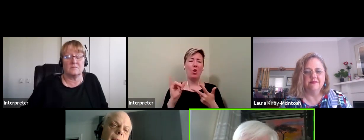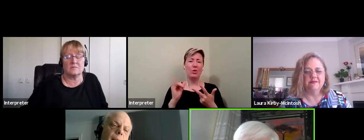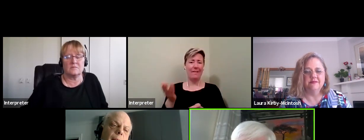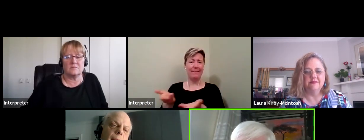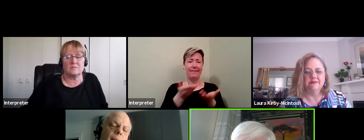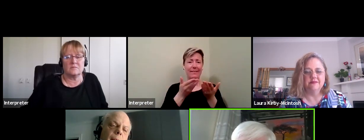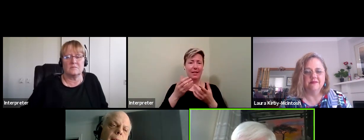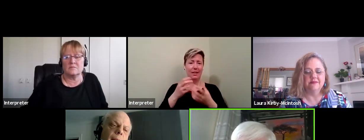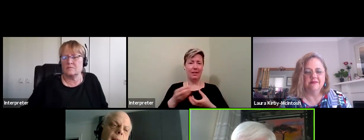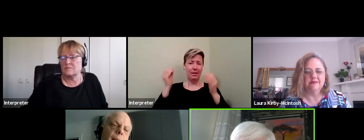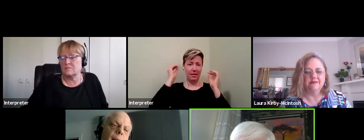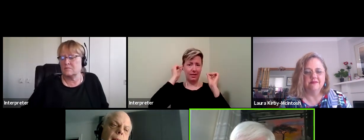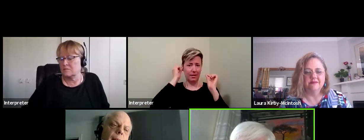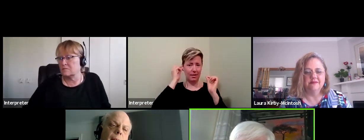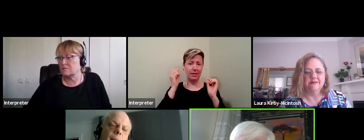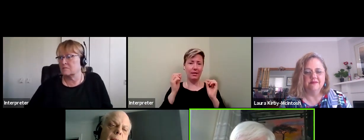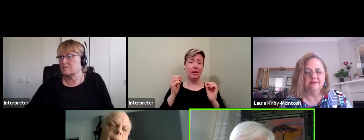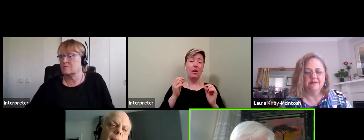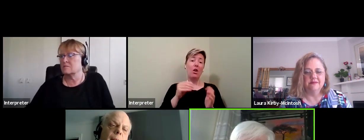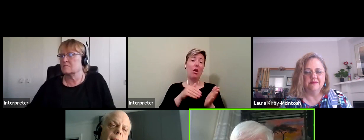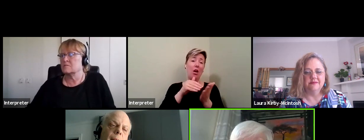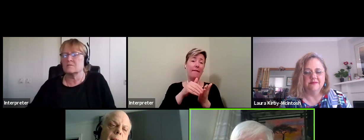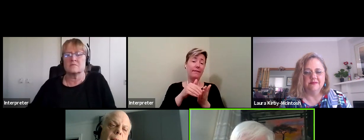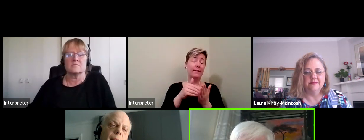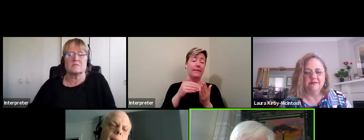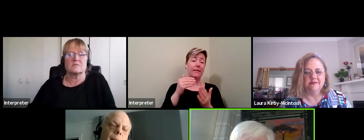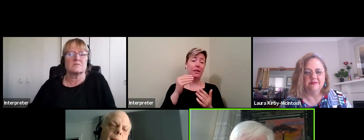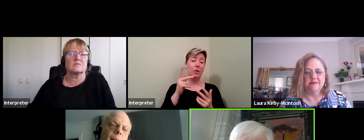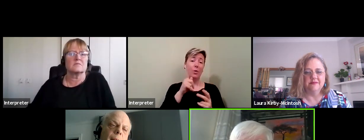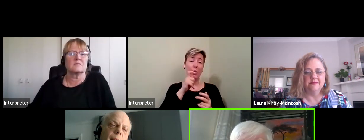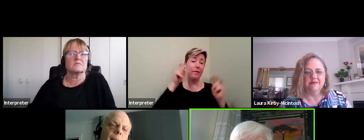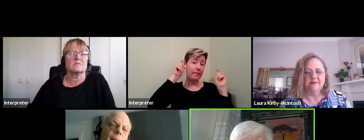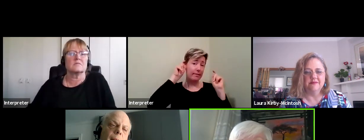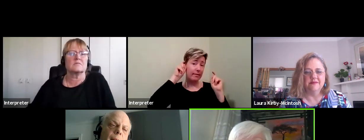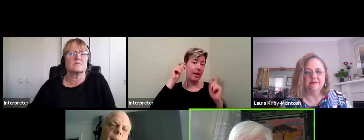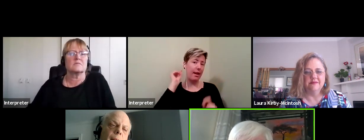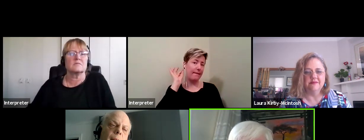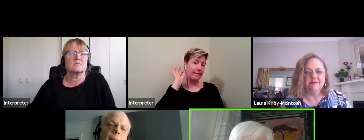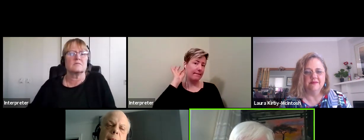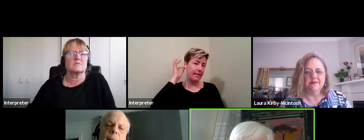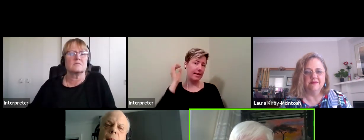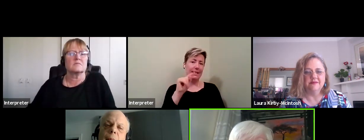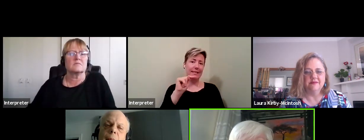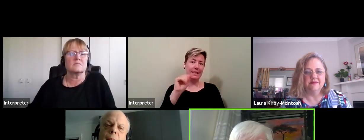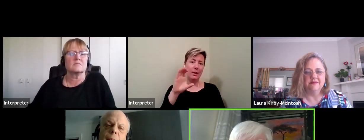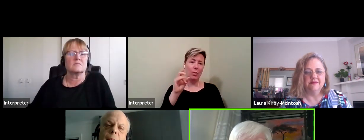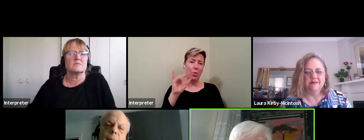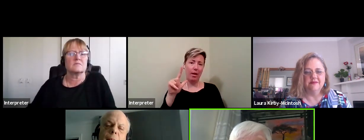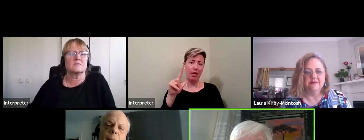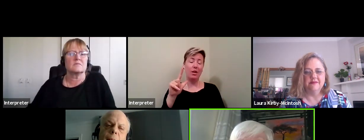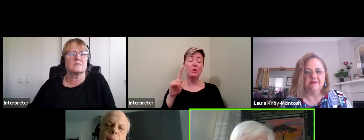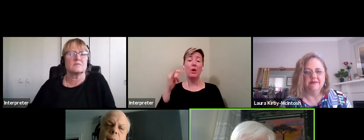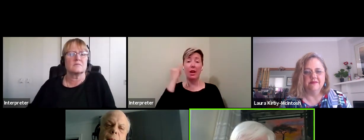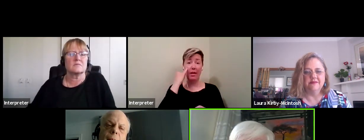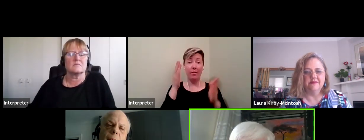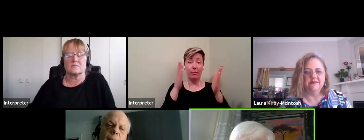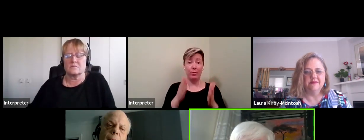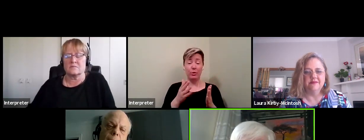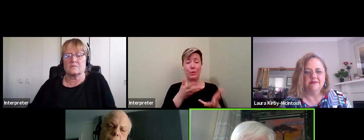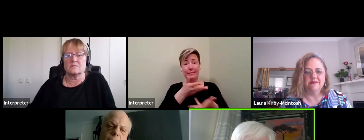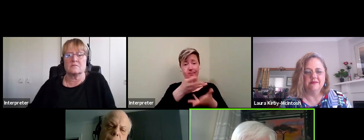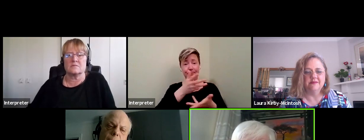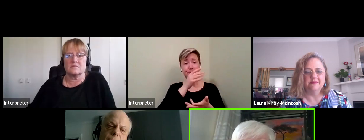people who are wearing hearing aids typically have a T-coil switch, and there's portable equipment so that somebody who's trying to communicate with them, they can hear